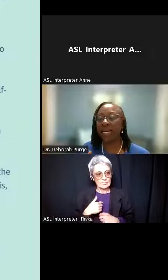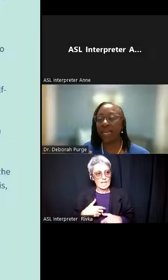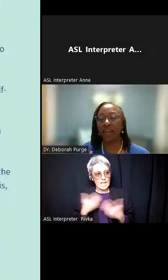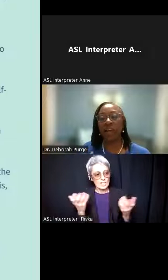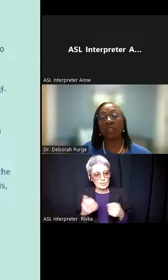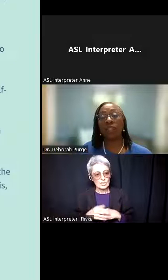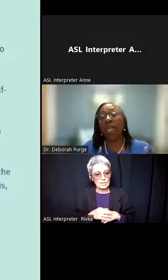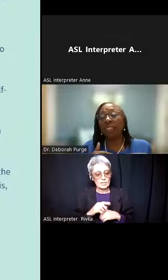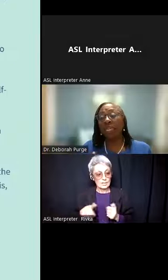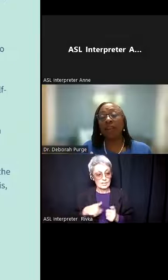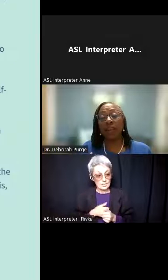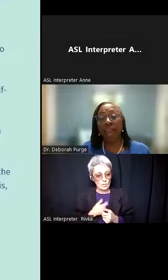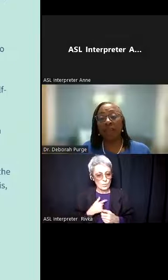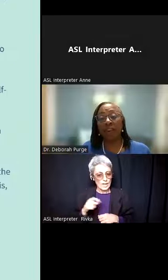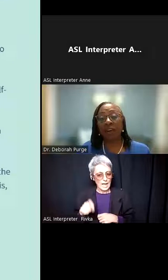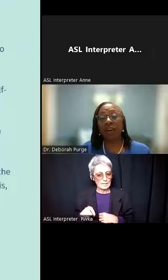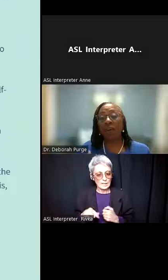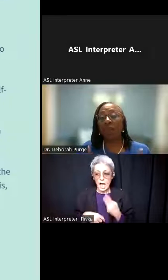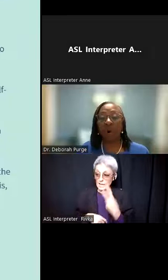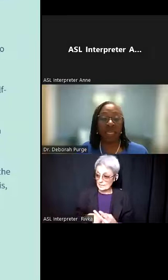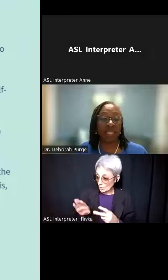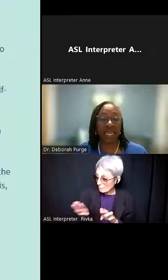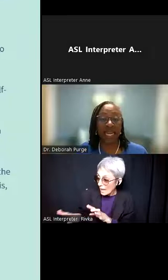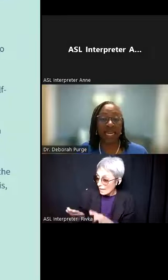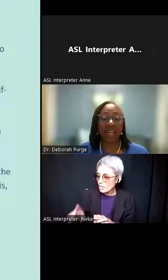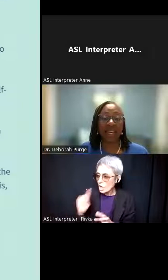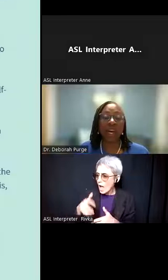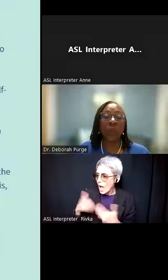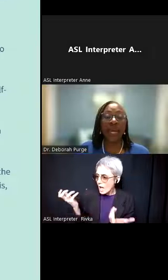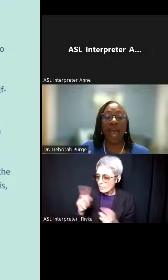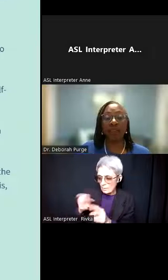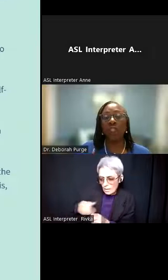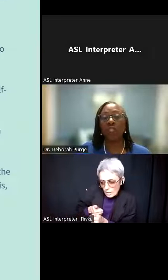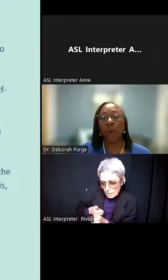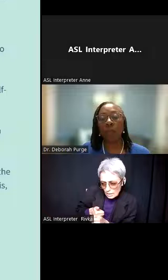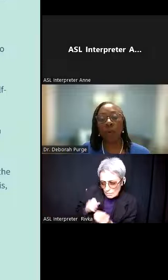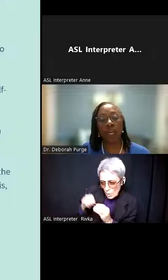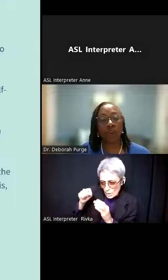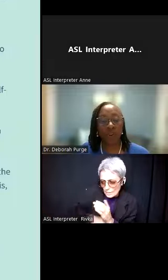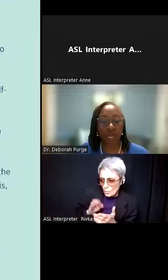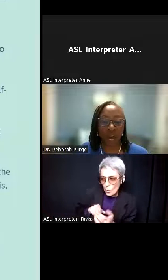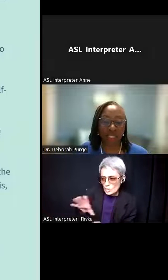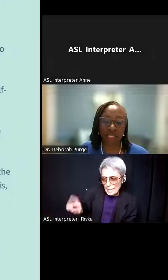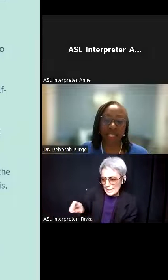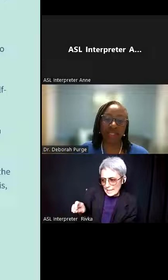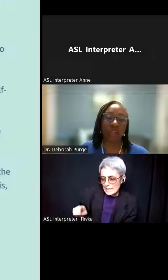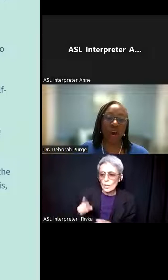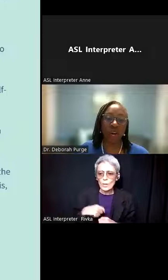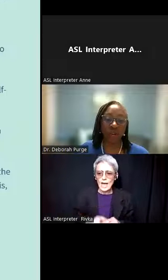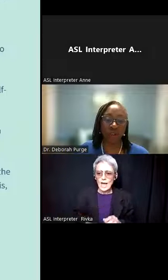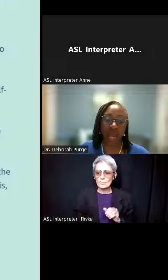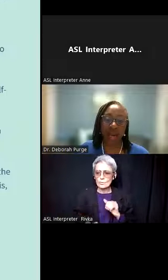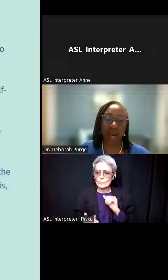the need? So I see the behavior, but what is the need? We have to show up with curiosity